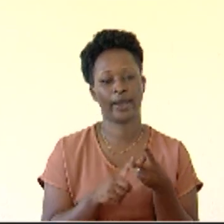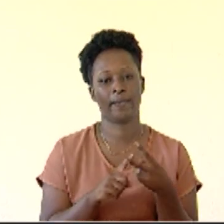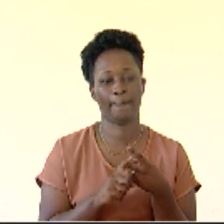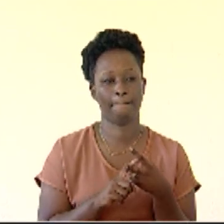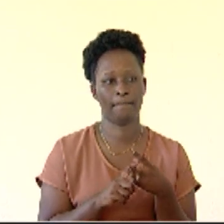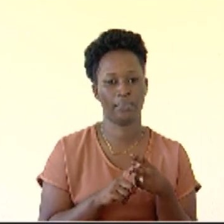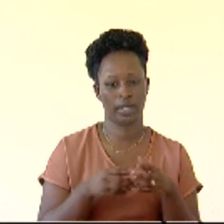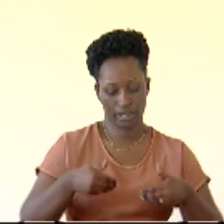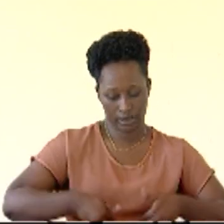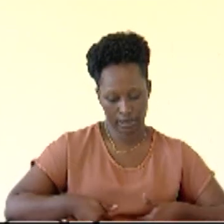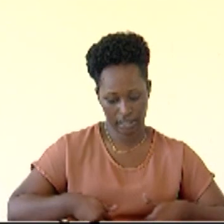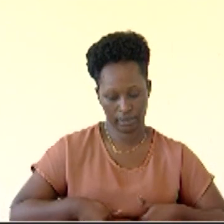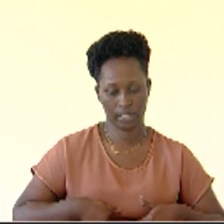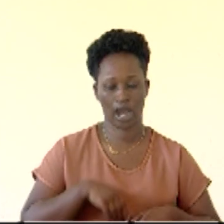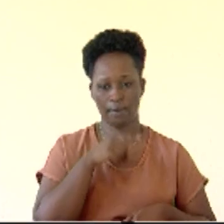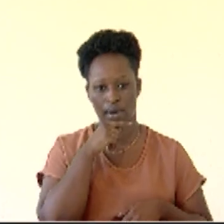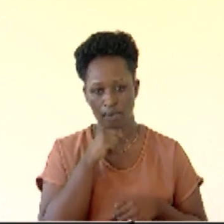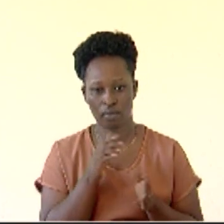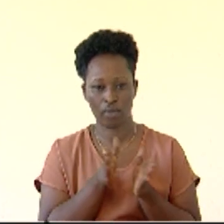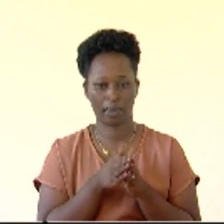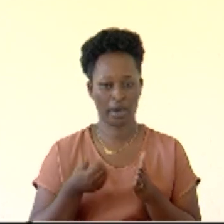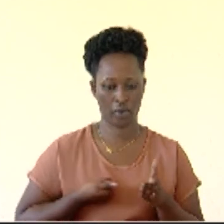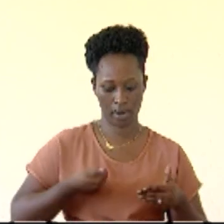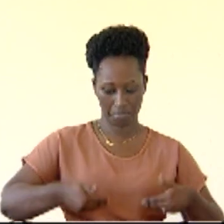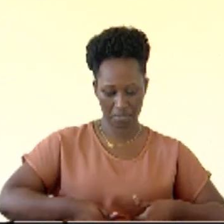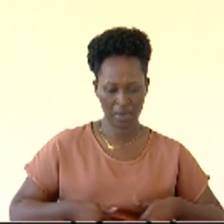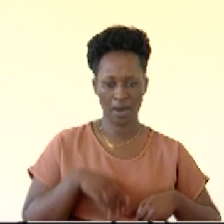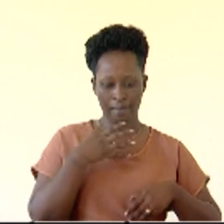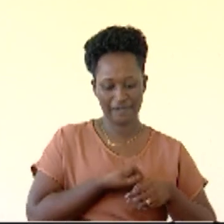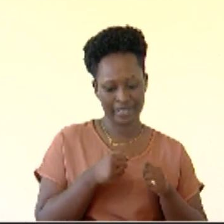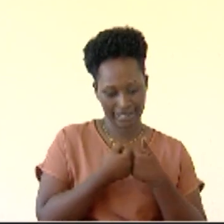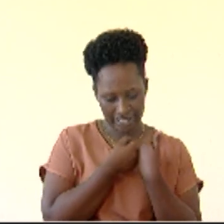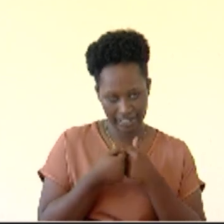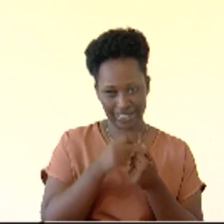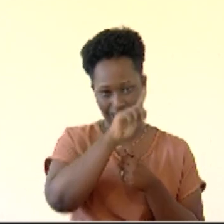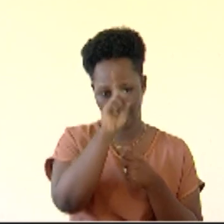Teenagers and adolescents are being exposed to challenges. What are these challenges?